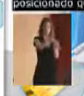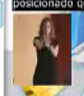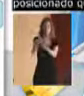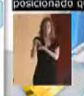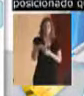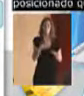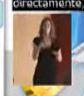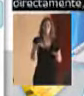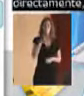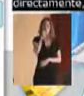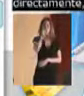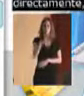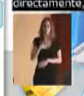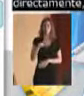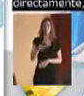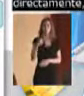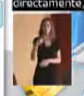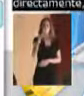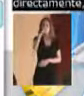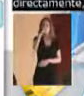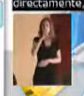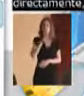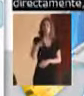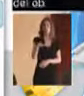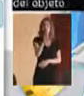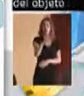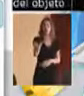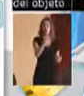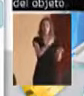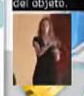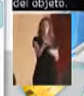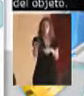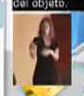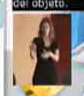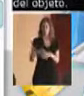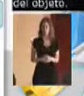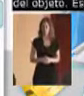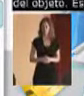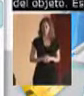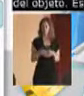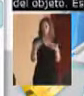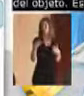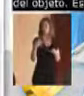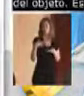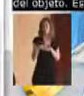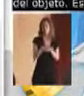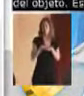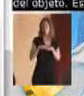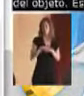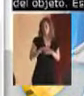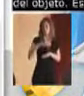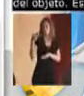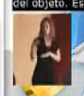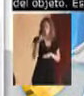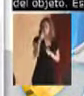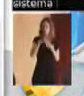sound for the person to have a spatial image of the object, and